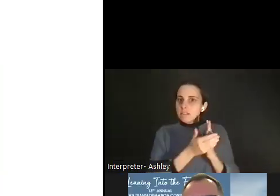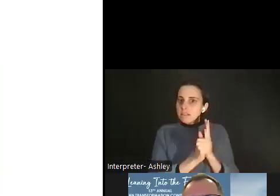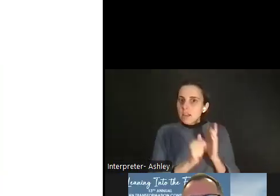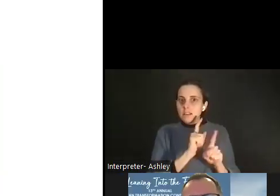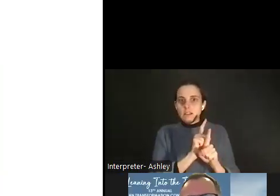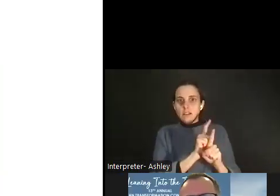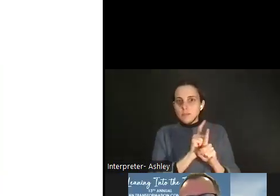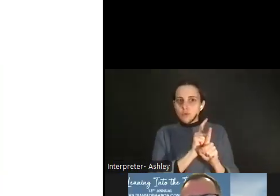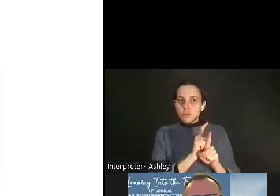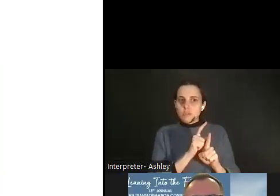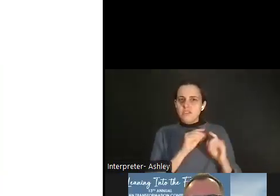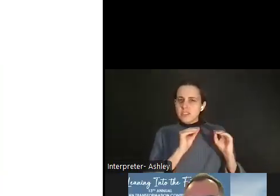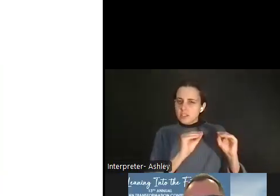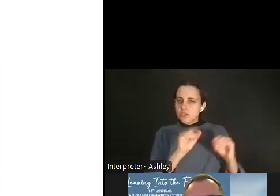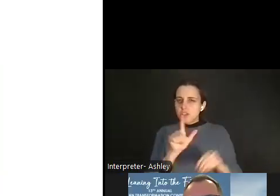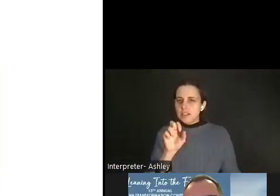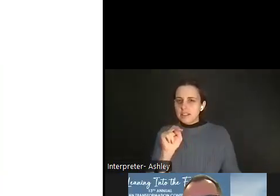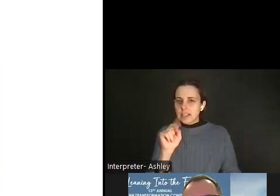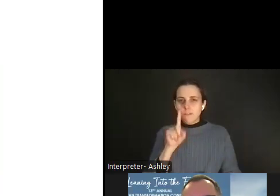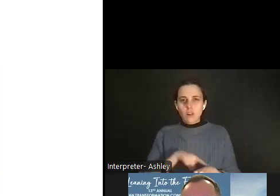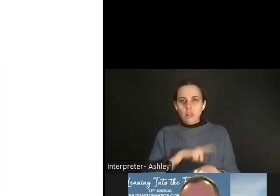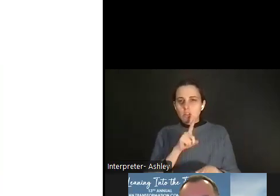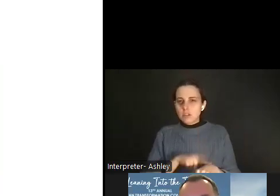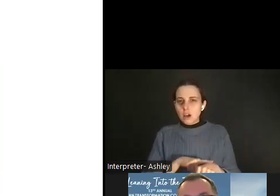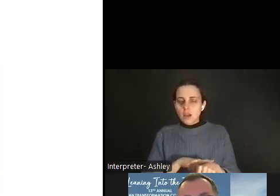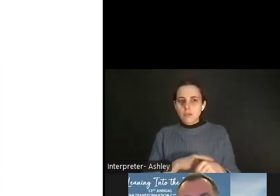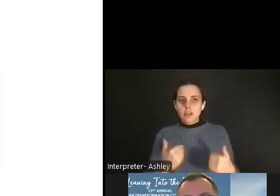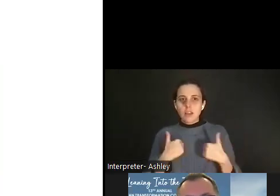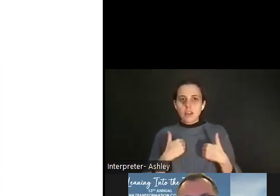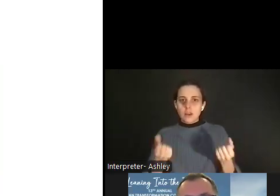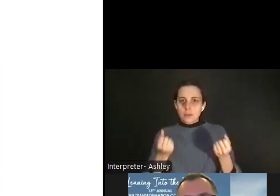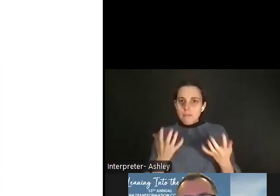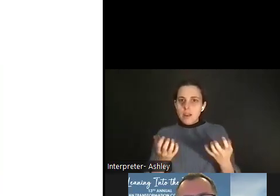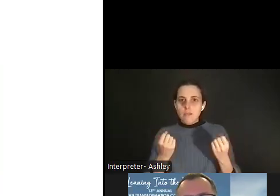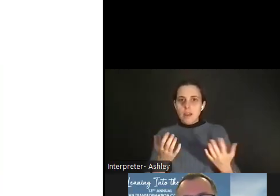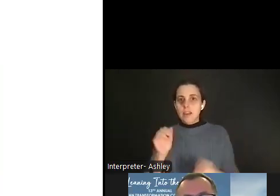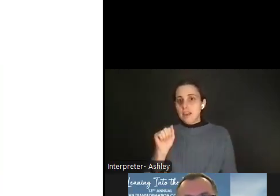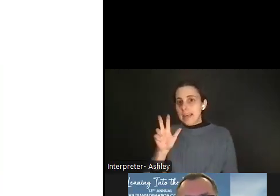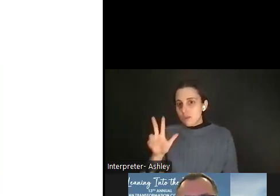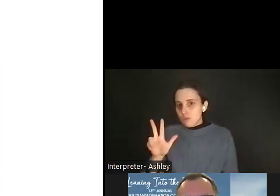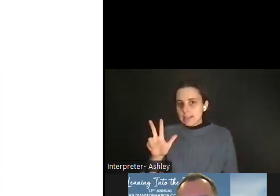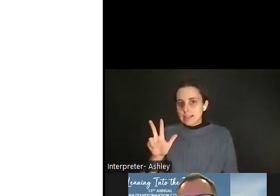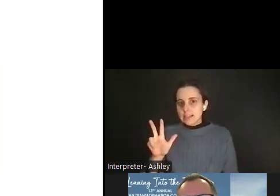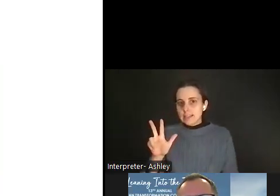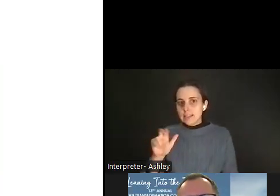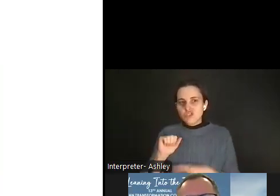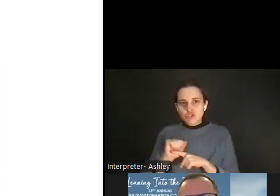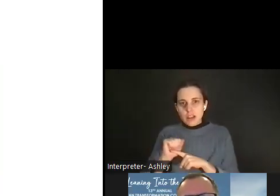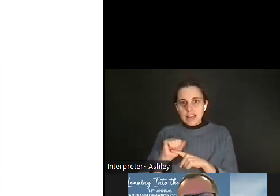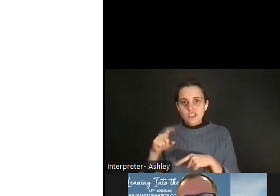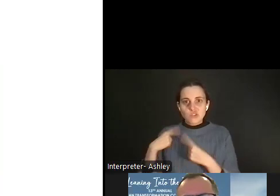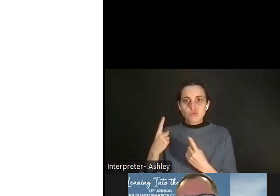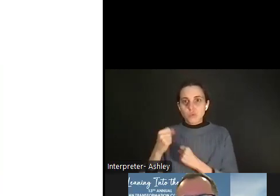long time, that have gone through dozens and dozens of A3s through the years. So they're